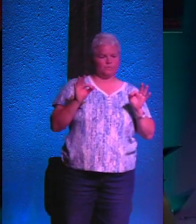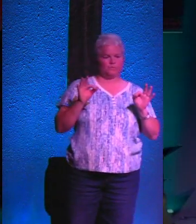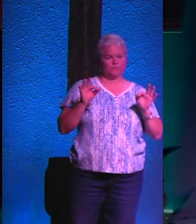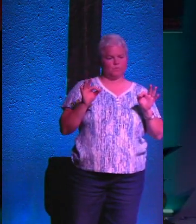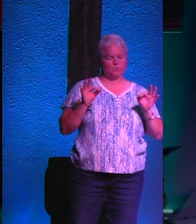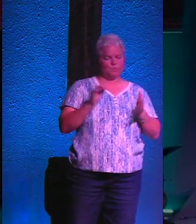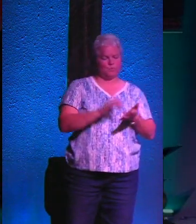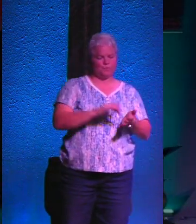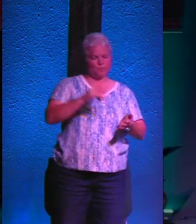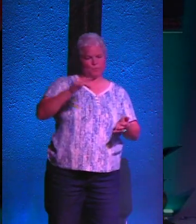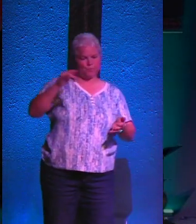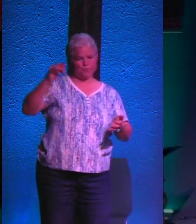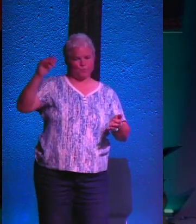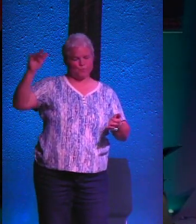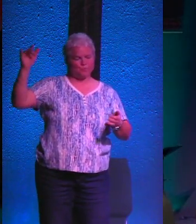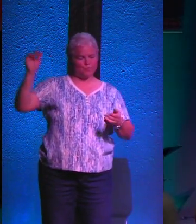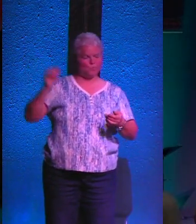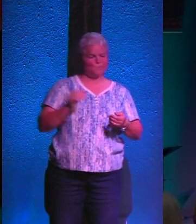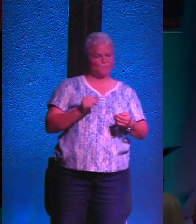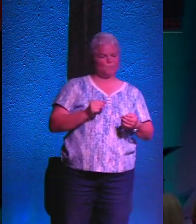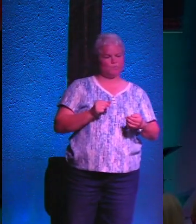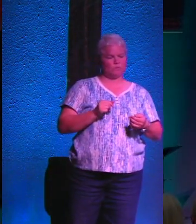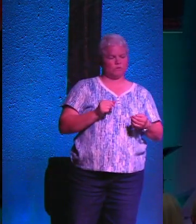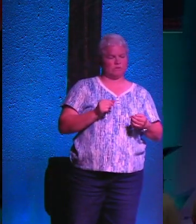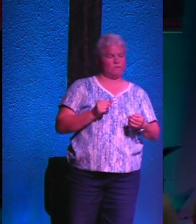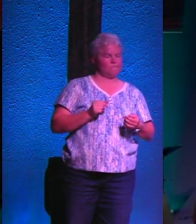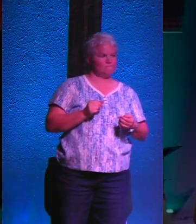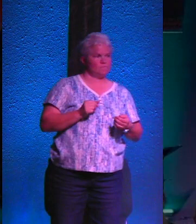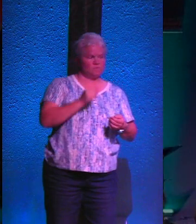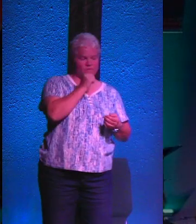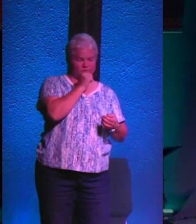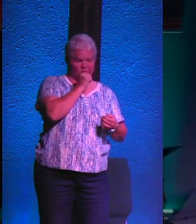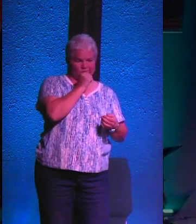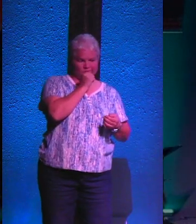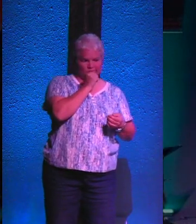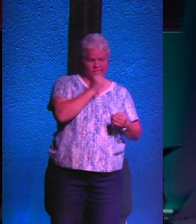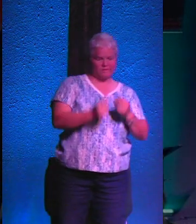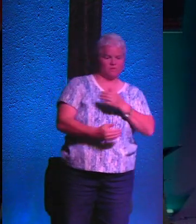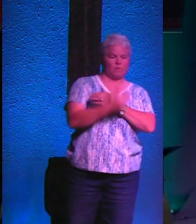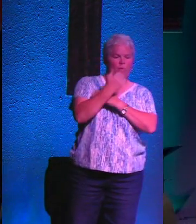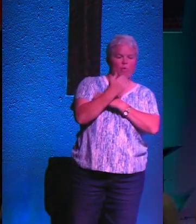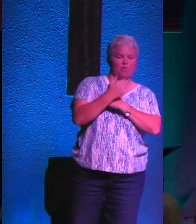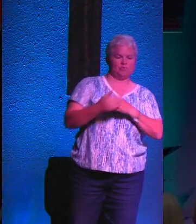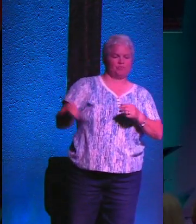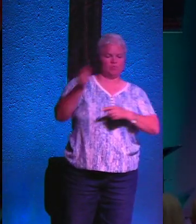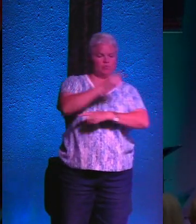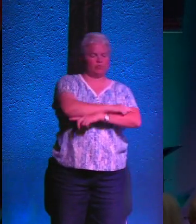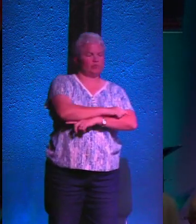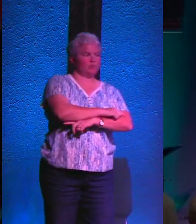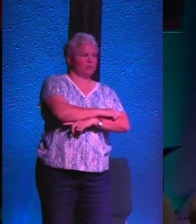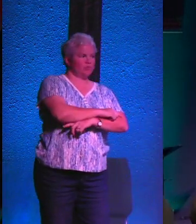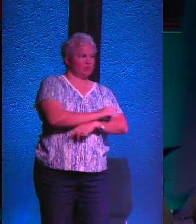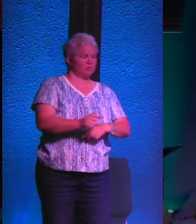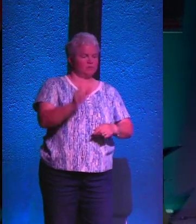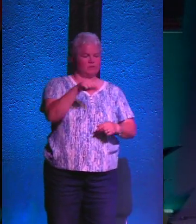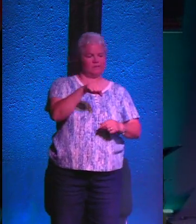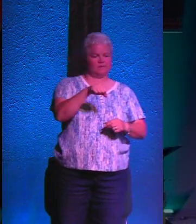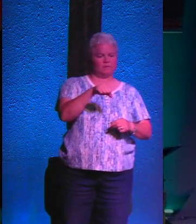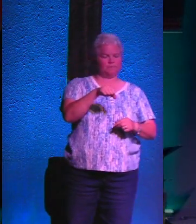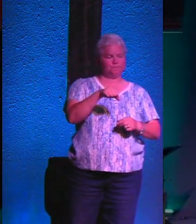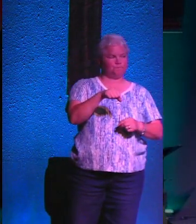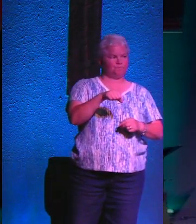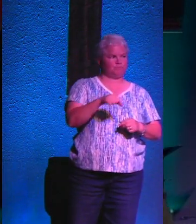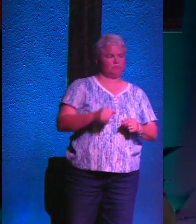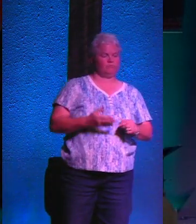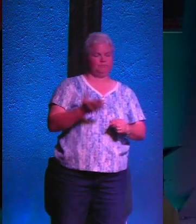provide. And we glorify you in all that we do, not just on a Sunday morning, but every single day, in every little